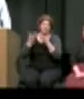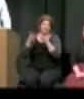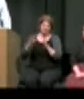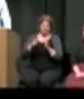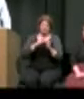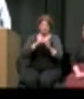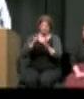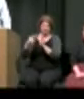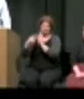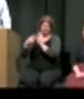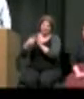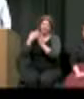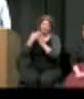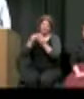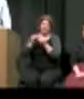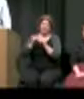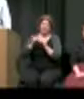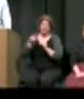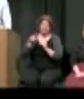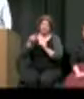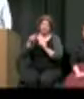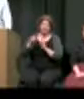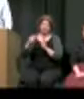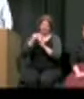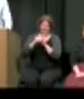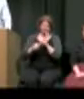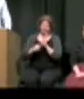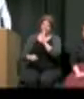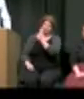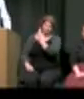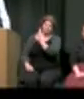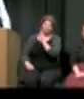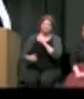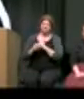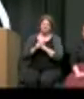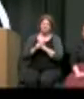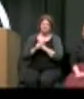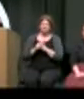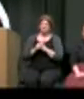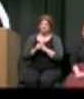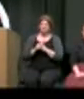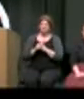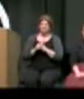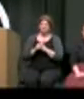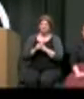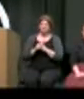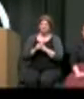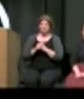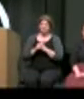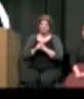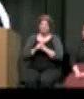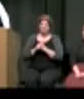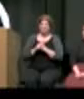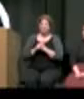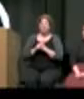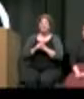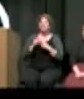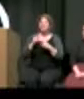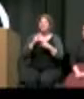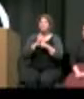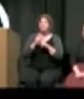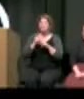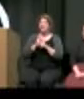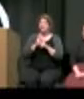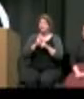And we'll have a lot of good data with all the Portland and strength by then. The production